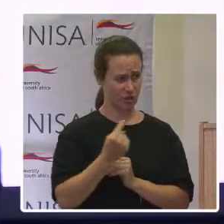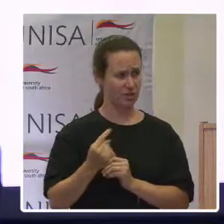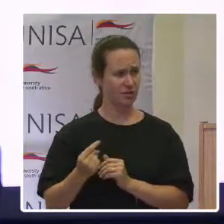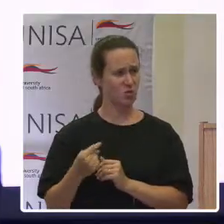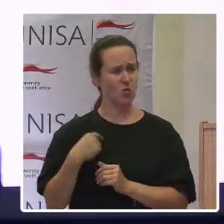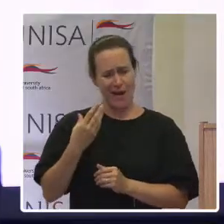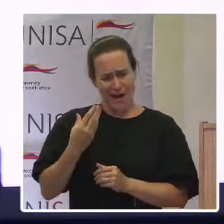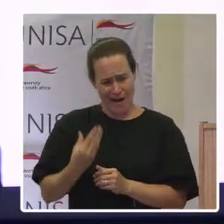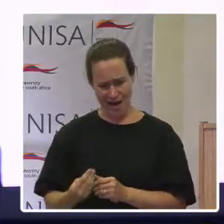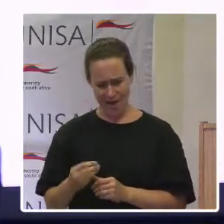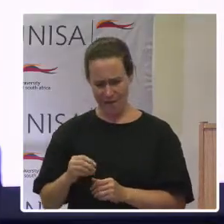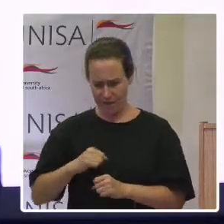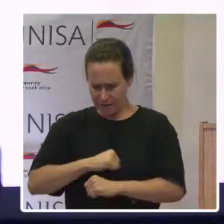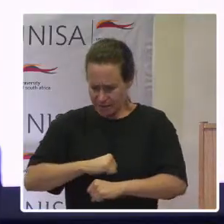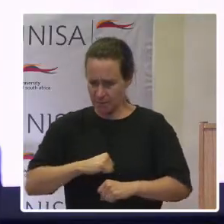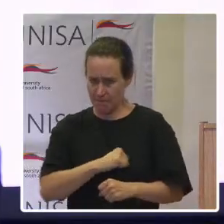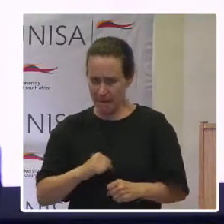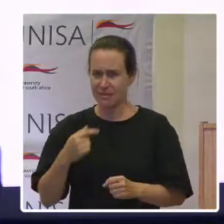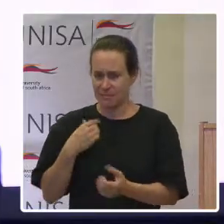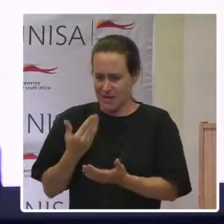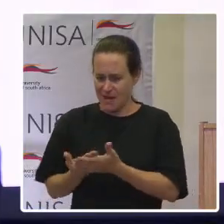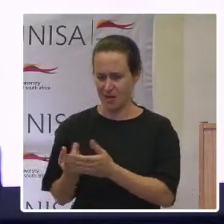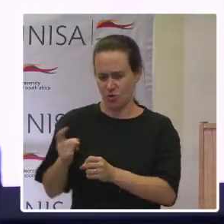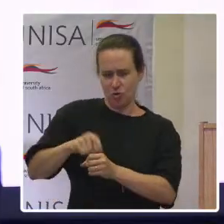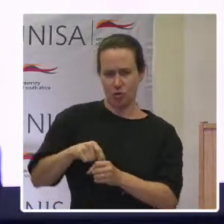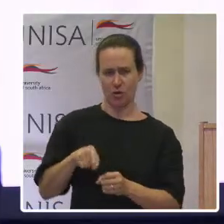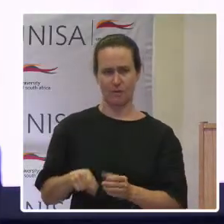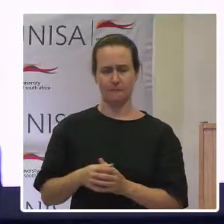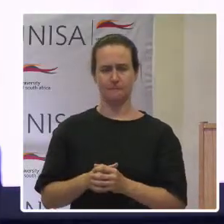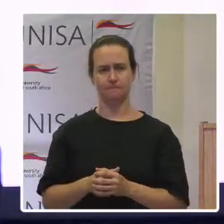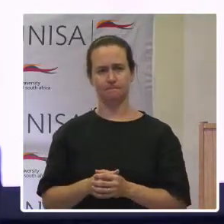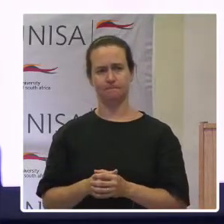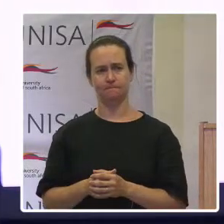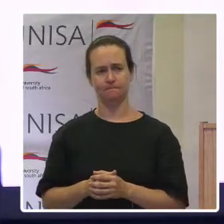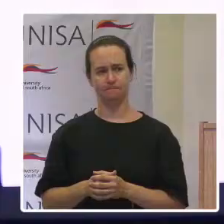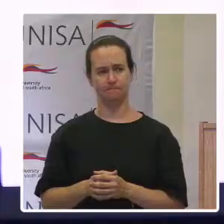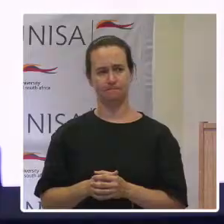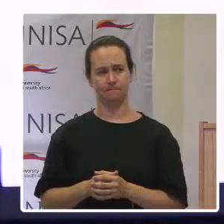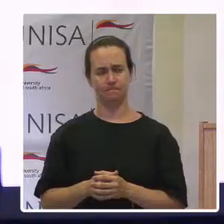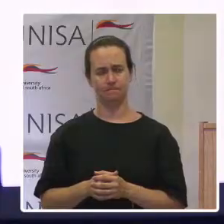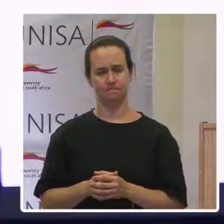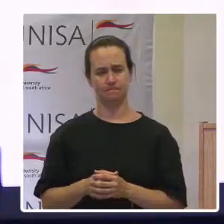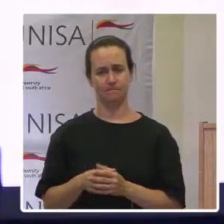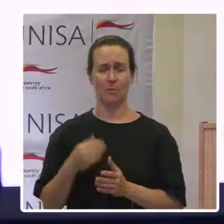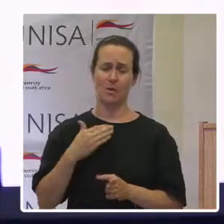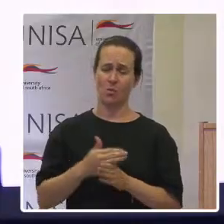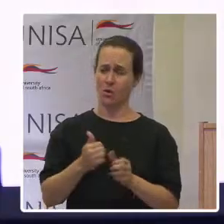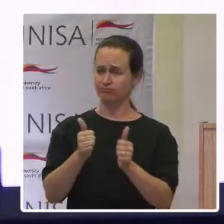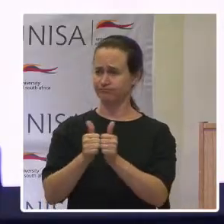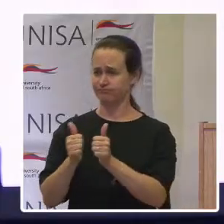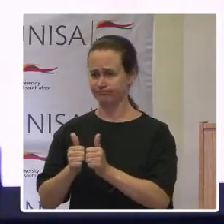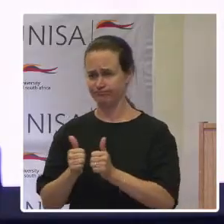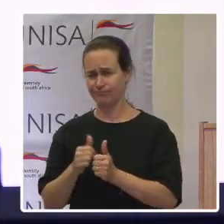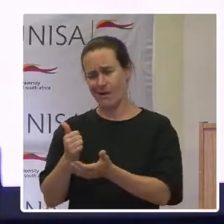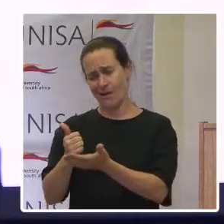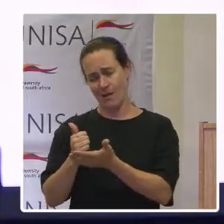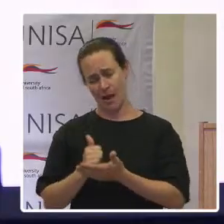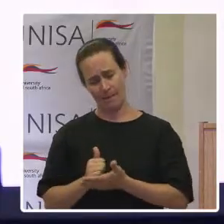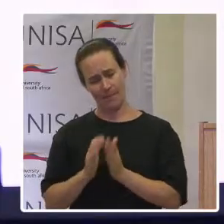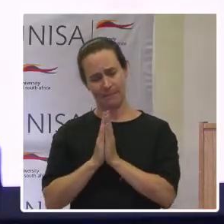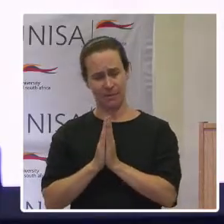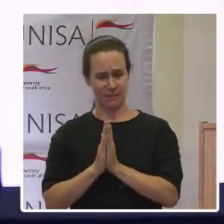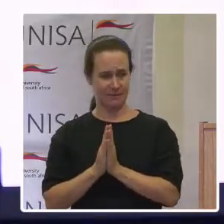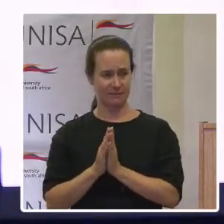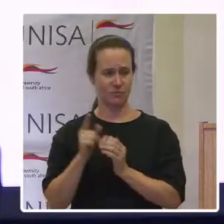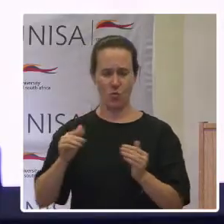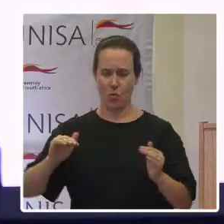has a space where he can fit in. So, colleagues, help me